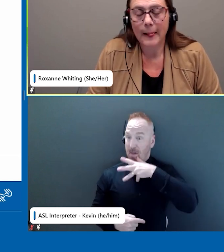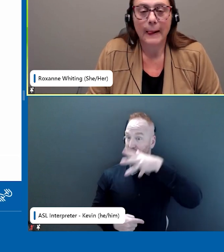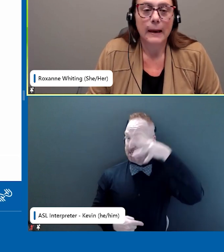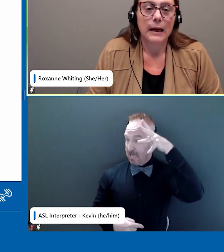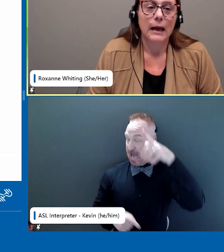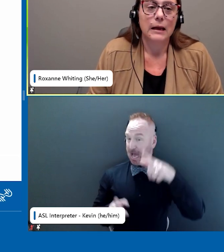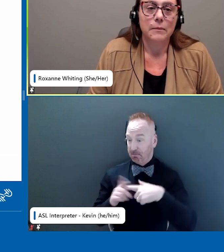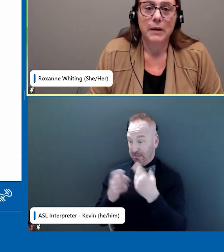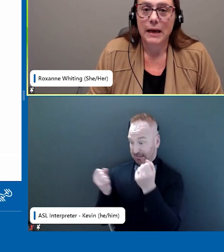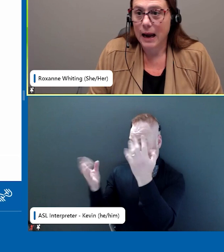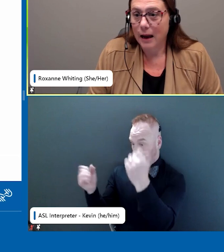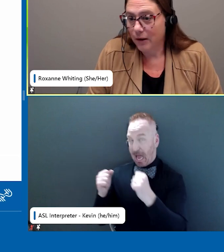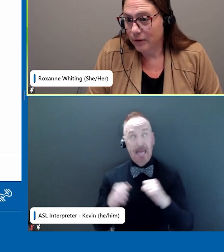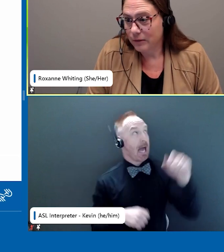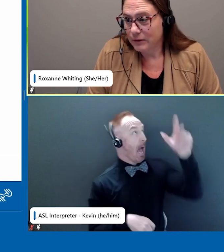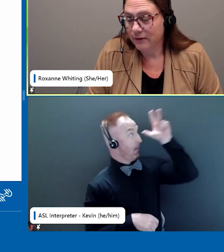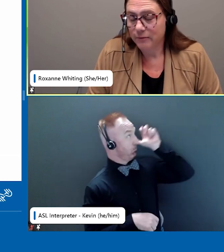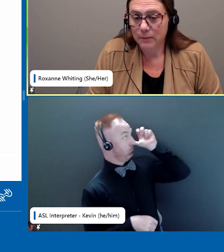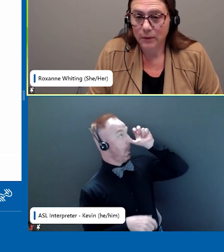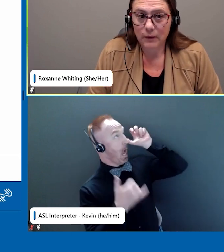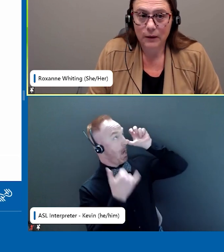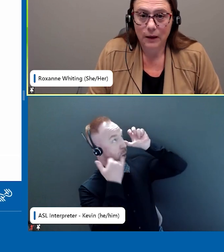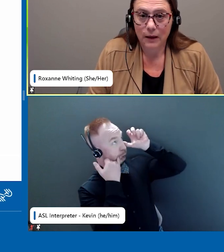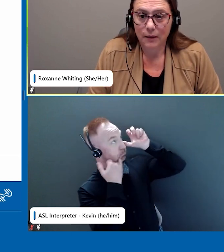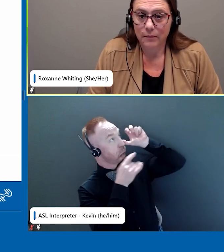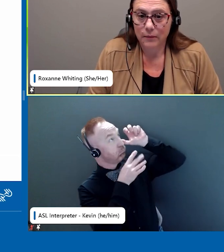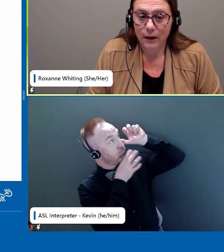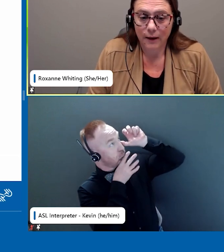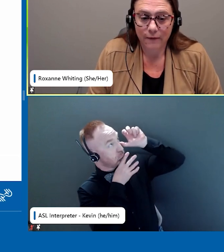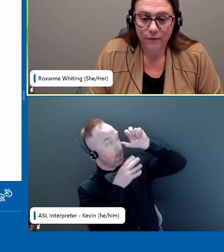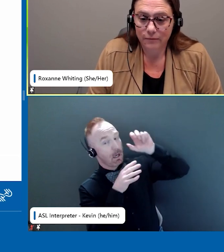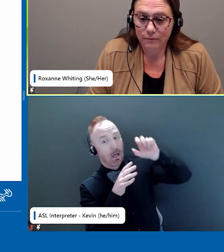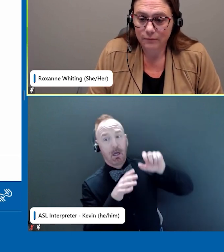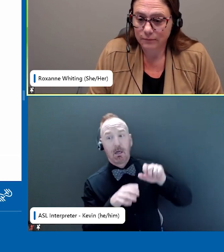telephone. But now deaf people